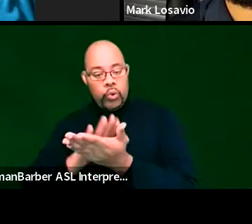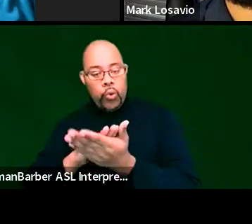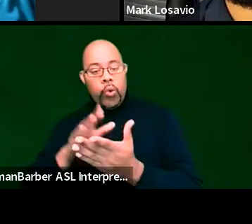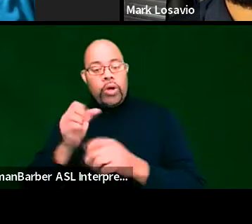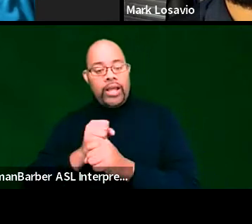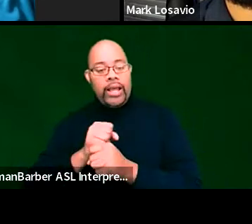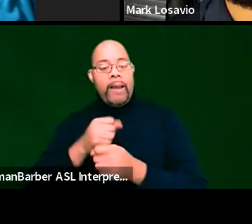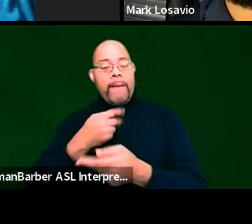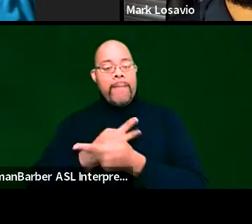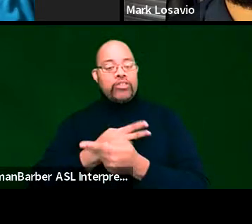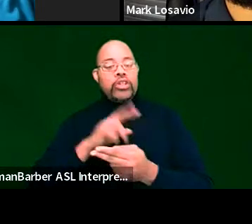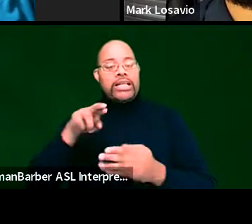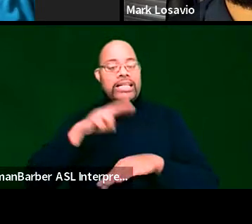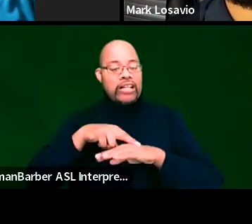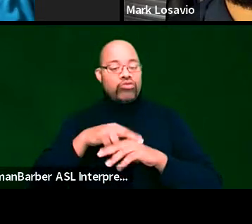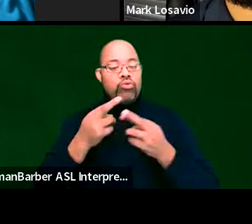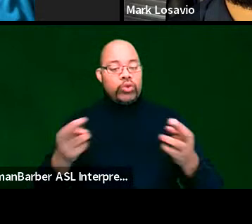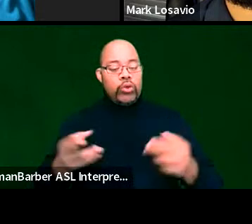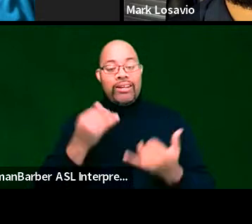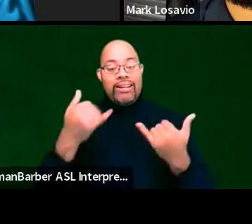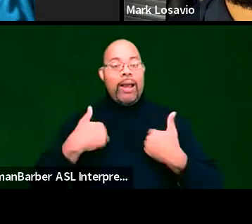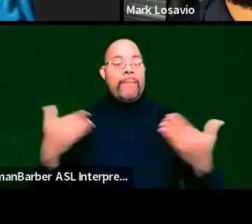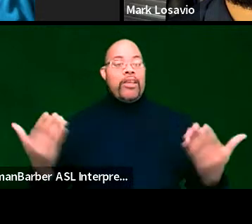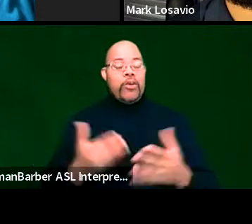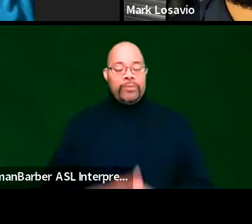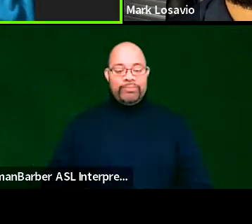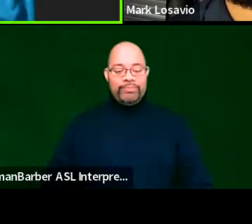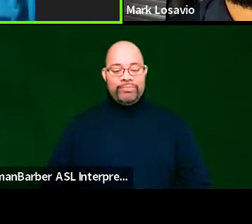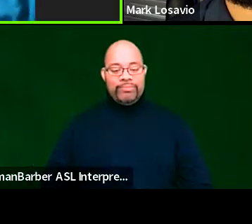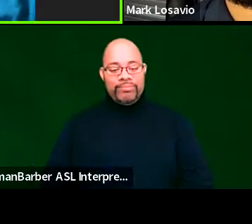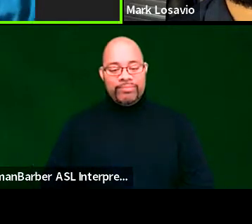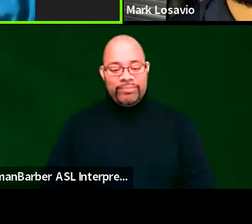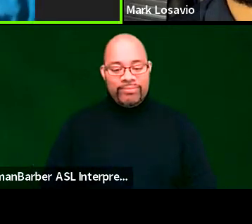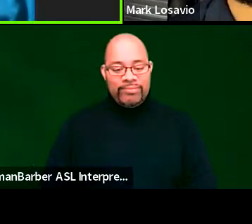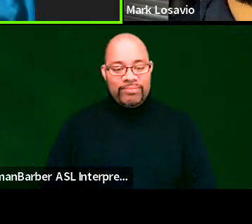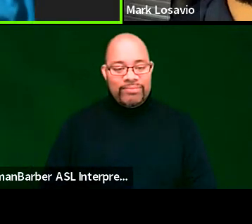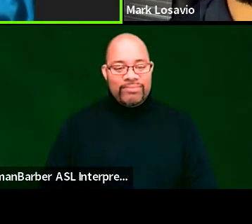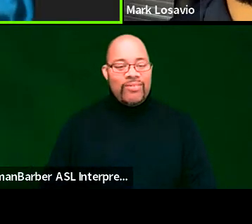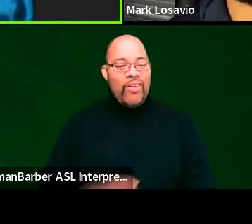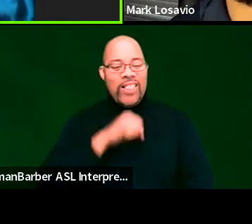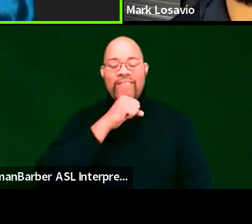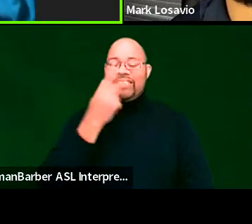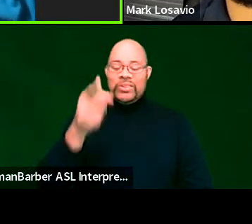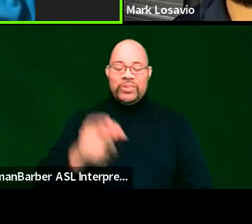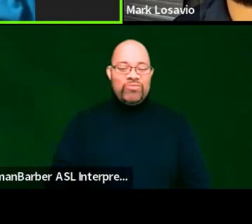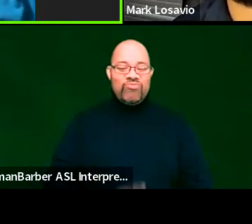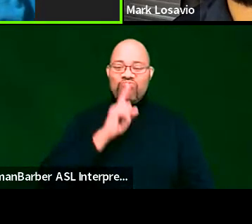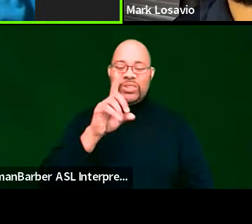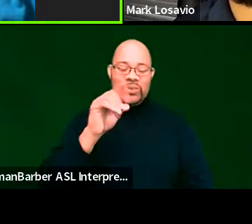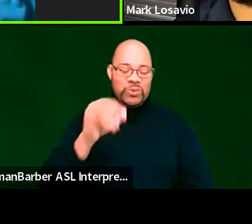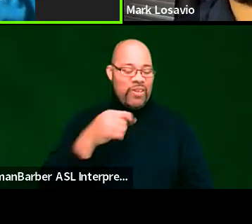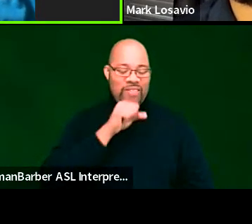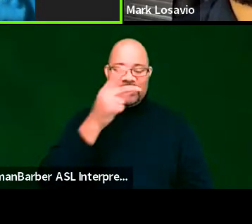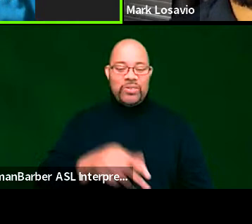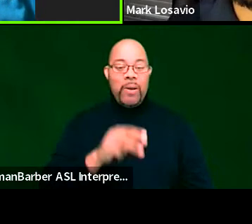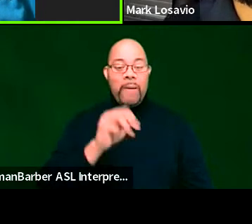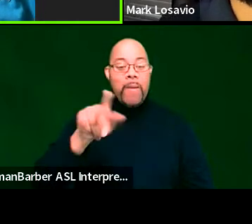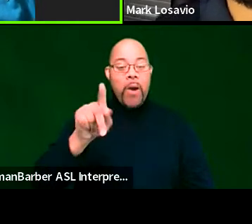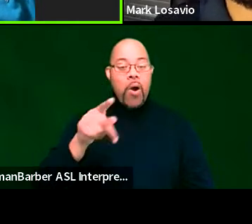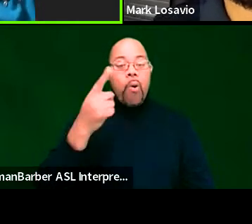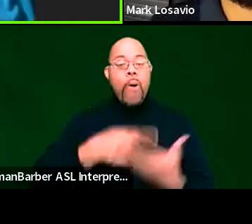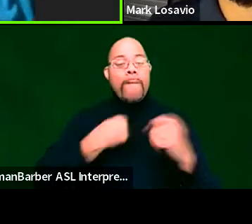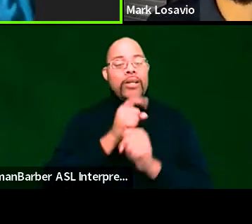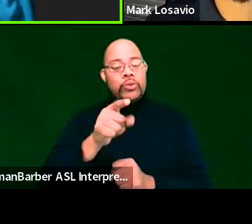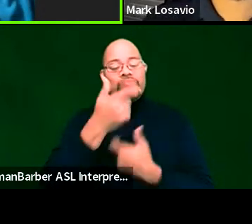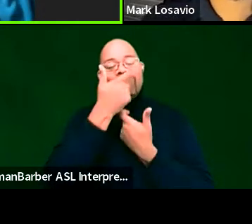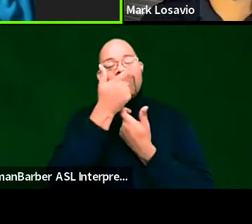in natural resources. And now here I am. So. Yes, we love to see it. We really do. Mark, what made